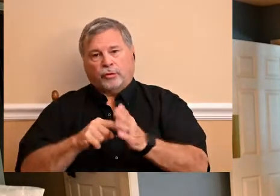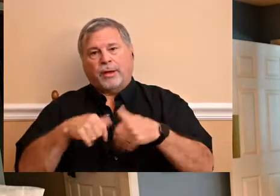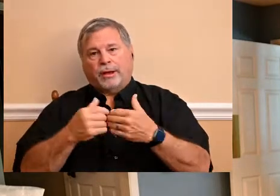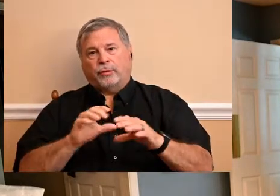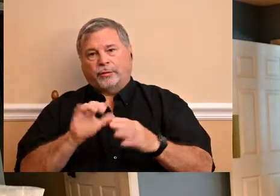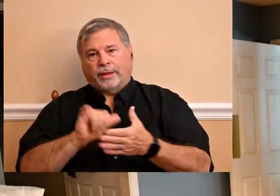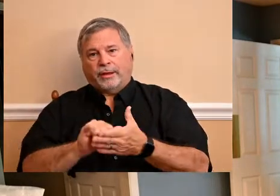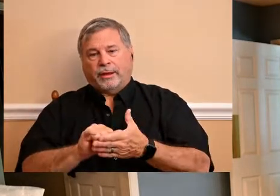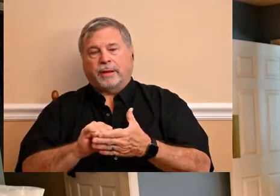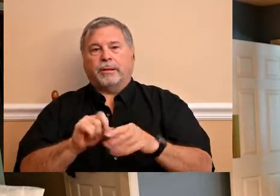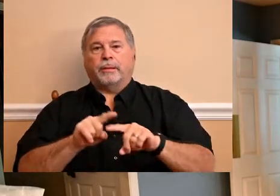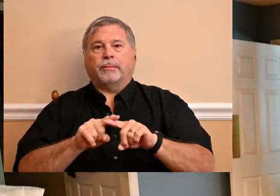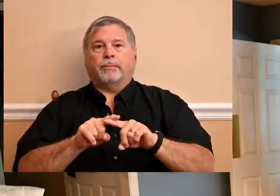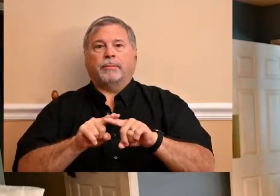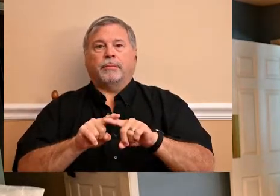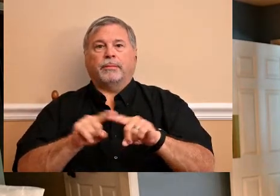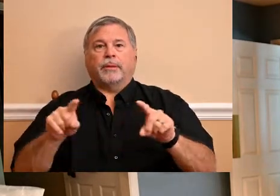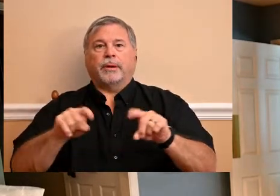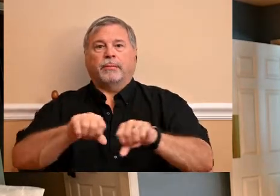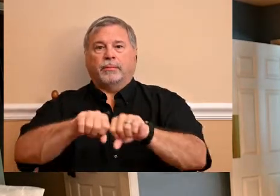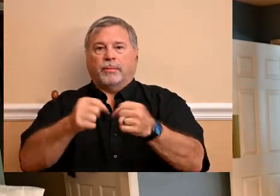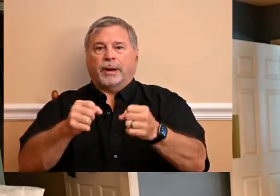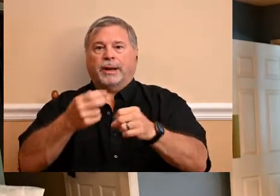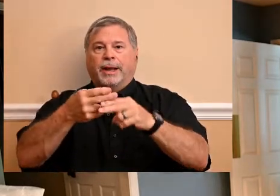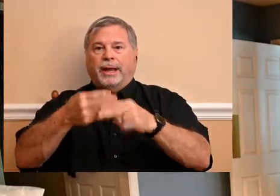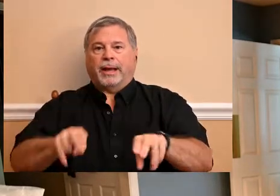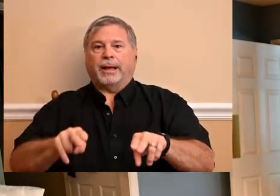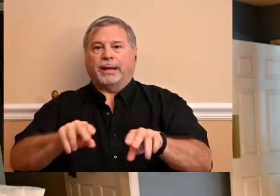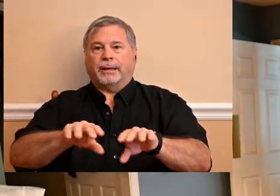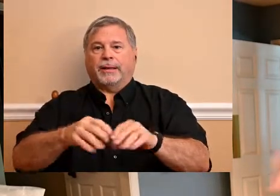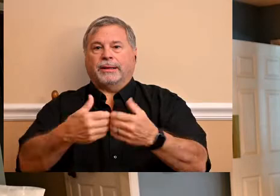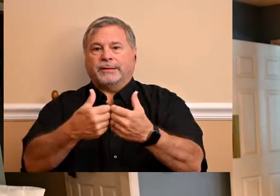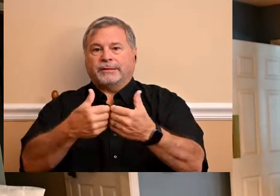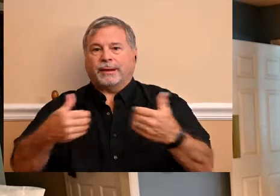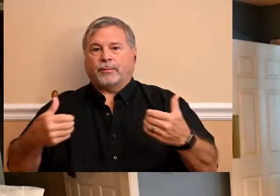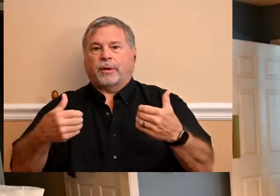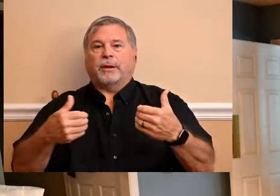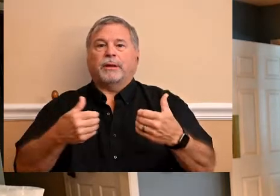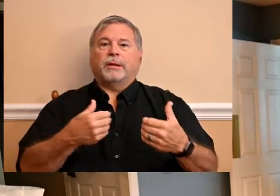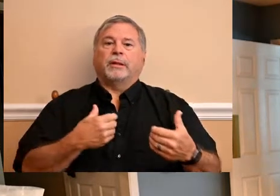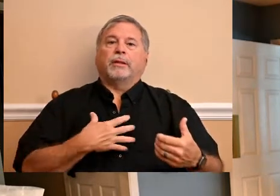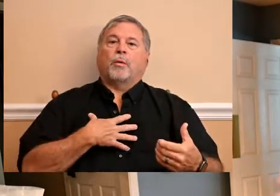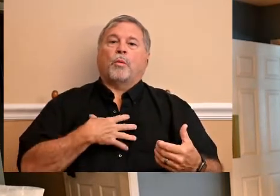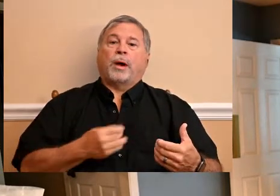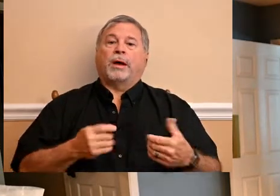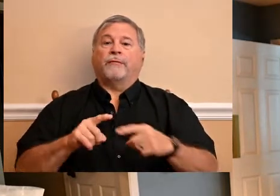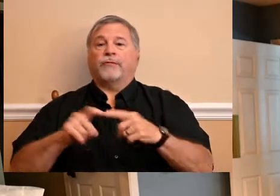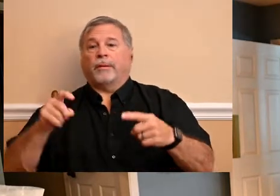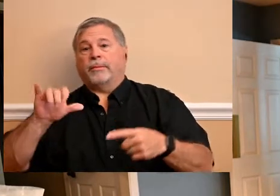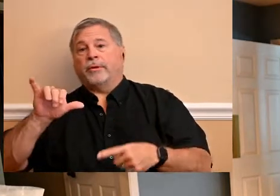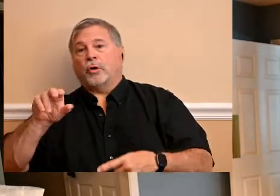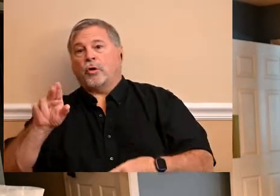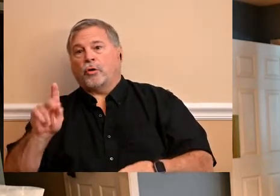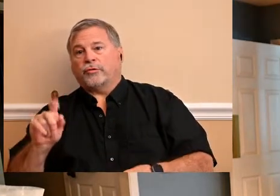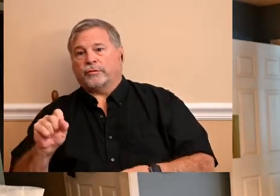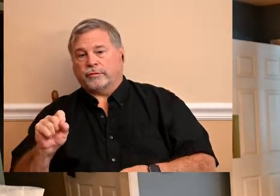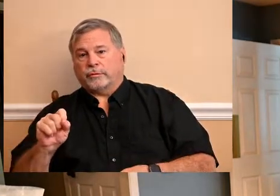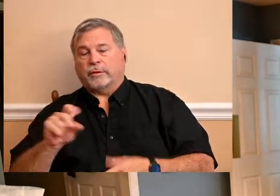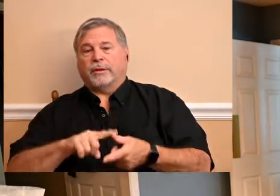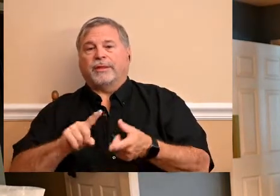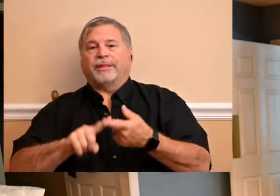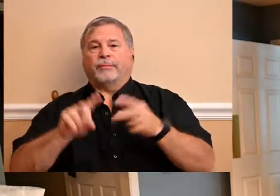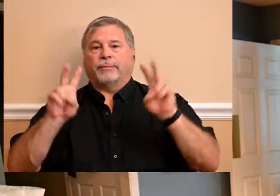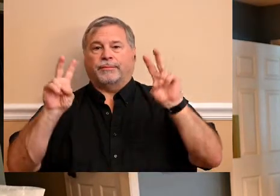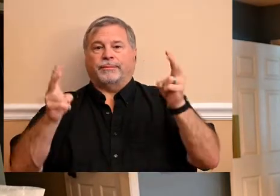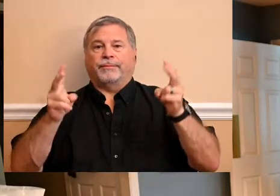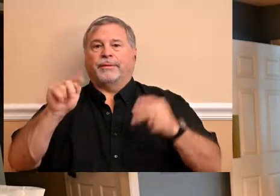If you haven't done it before, I'll show you how to do one. But basically you crack the egg in half and separate a yolk to the whites.